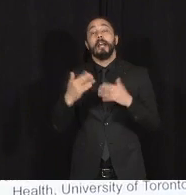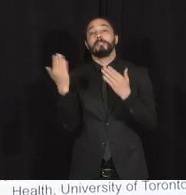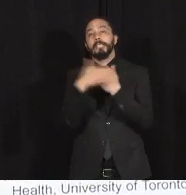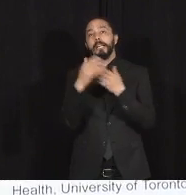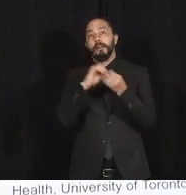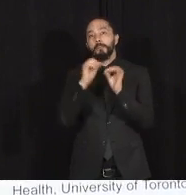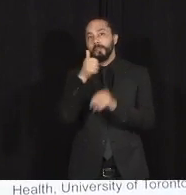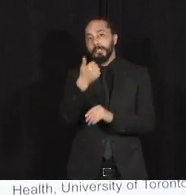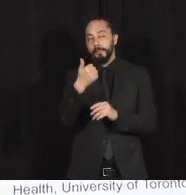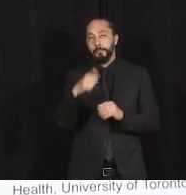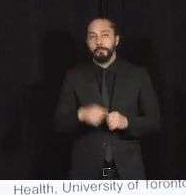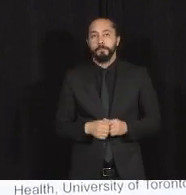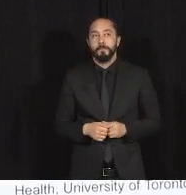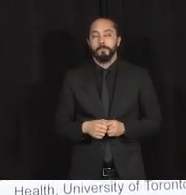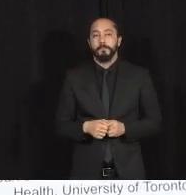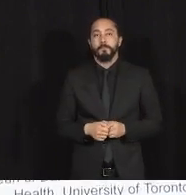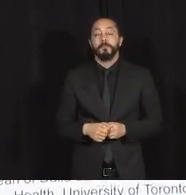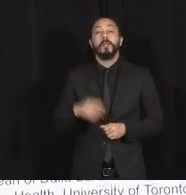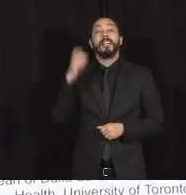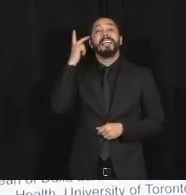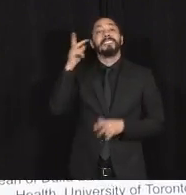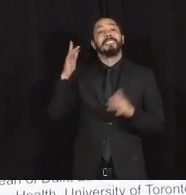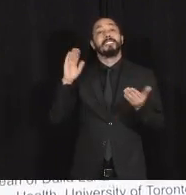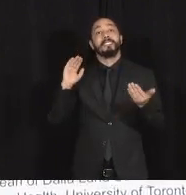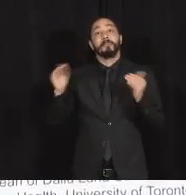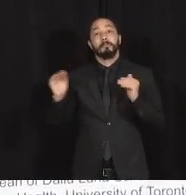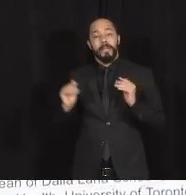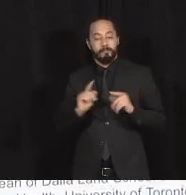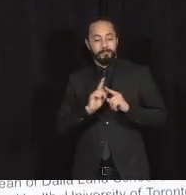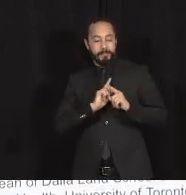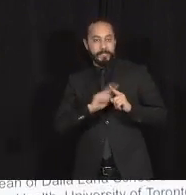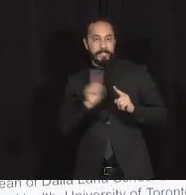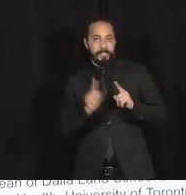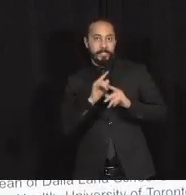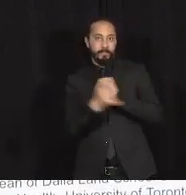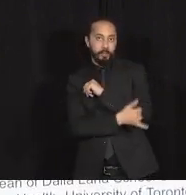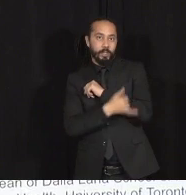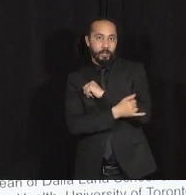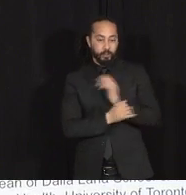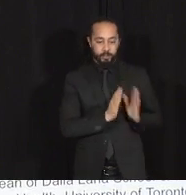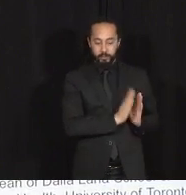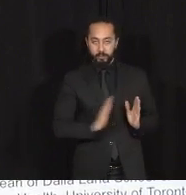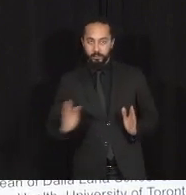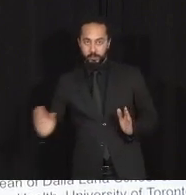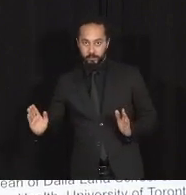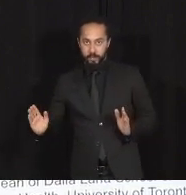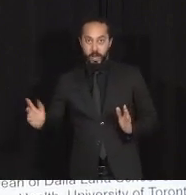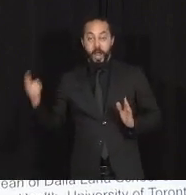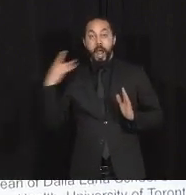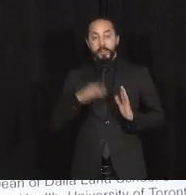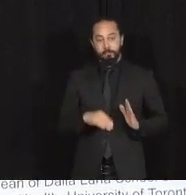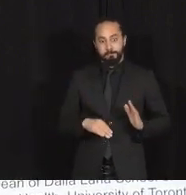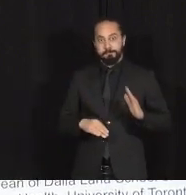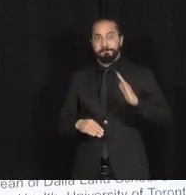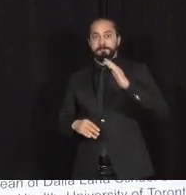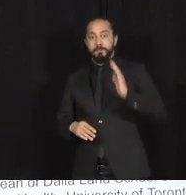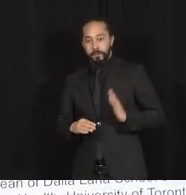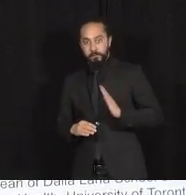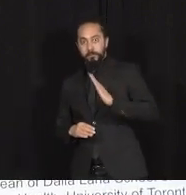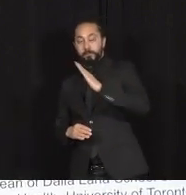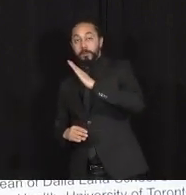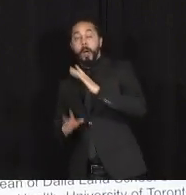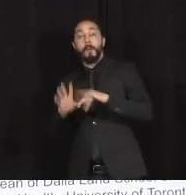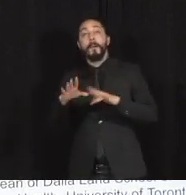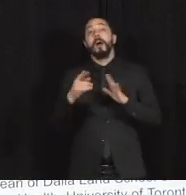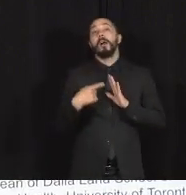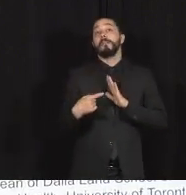different countries that Dr. Donnelly's already talked to. I just want to lay out that the Ontario curve is shorter because of a shorter